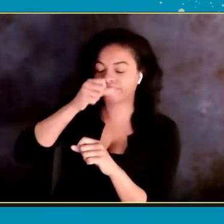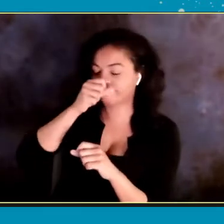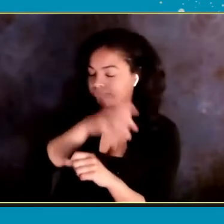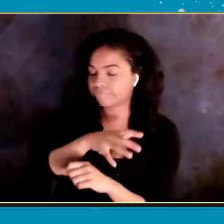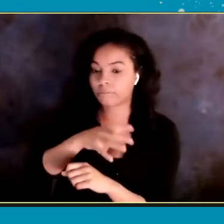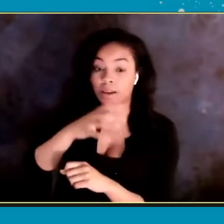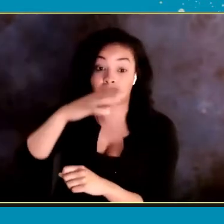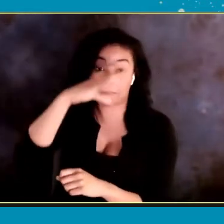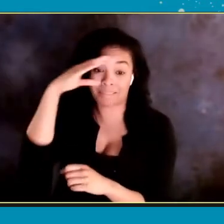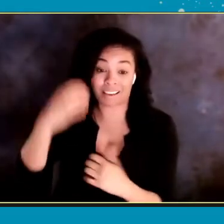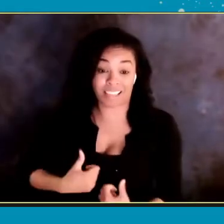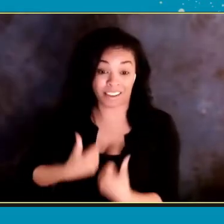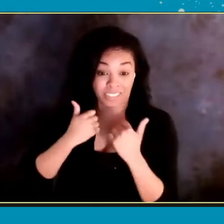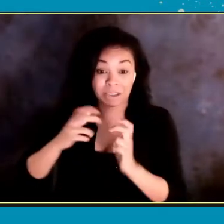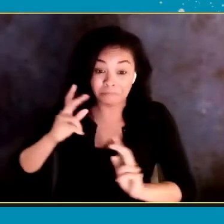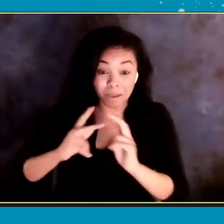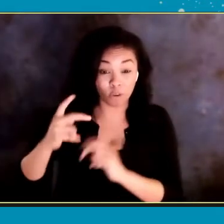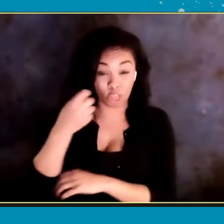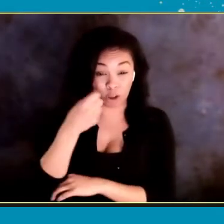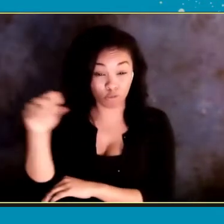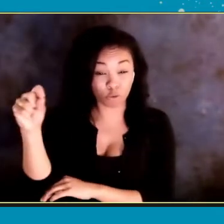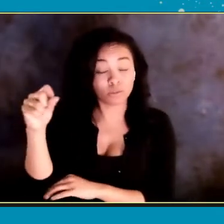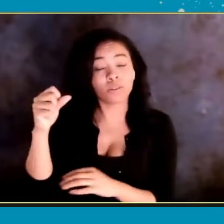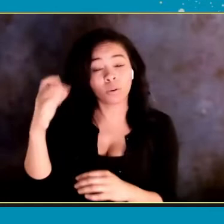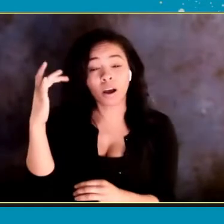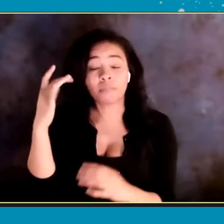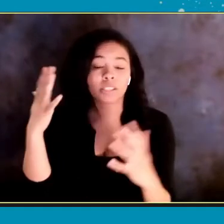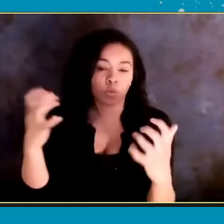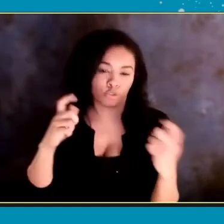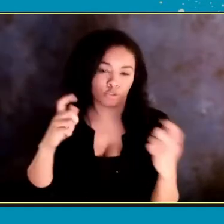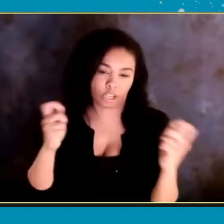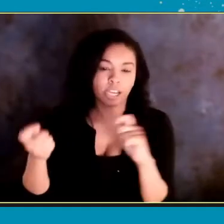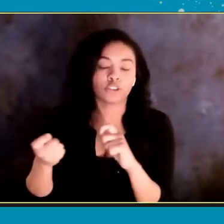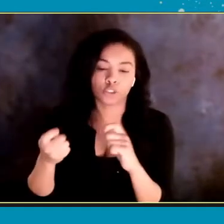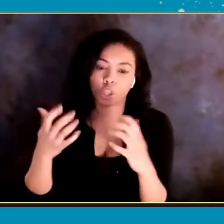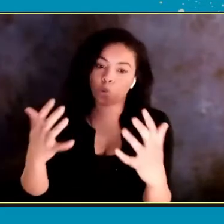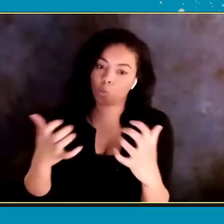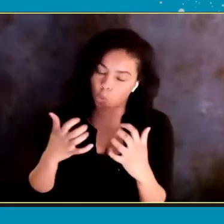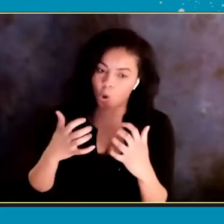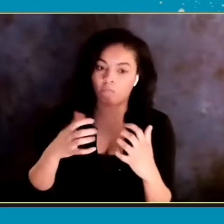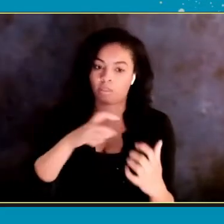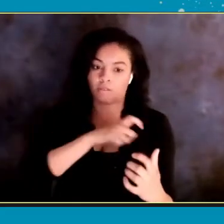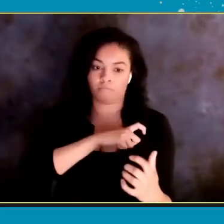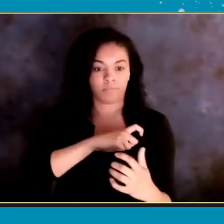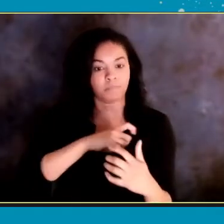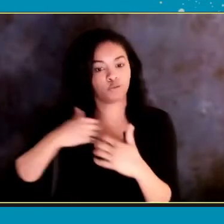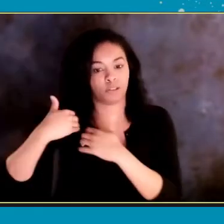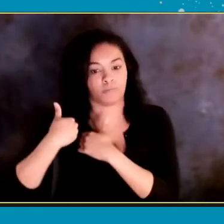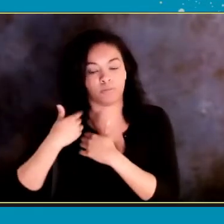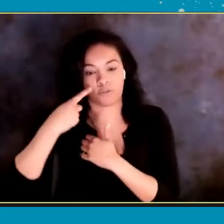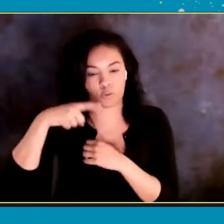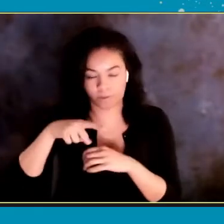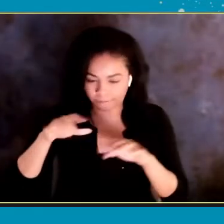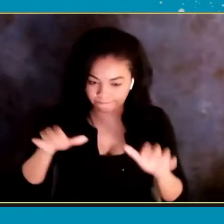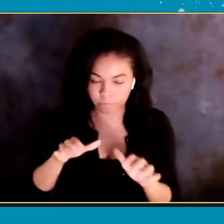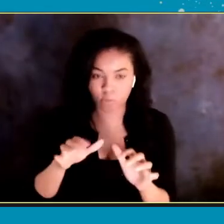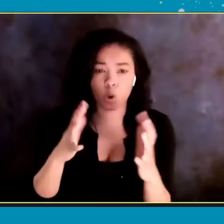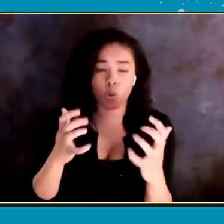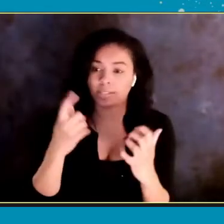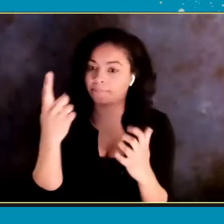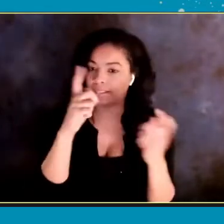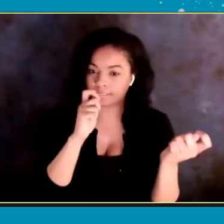change. They want accountability. We want to see something different. We